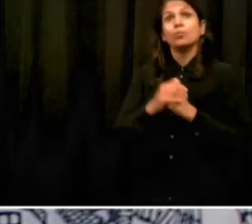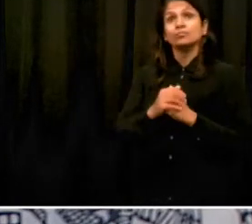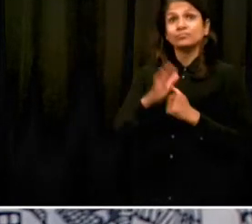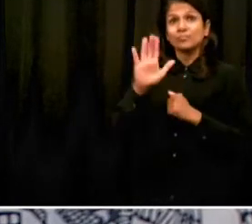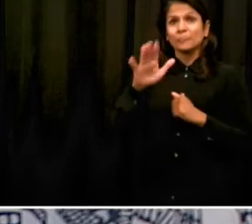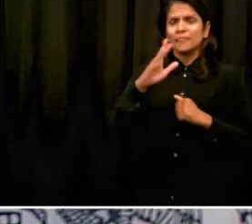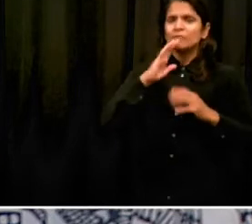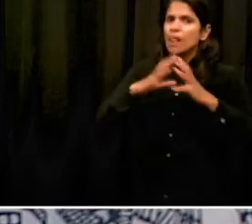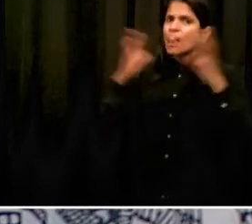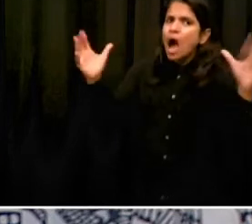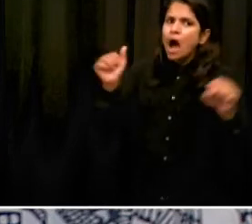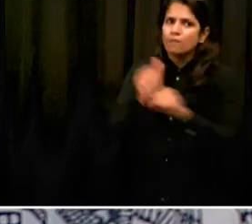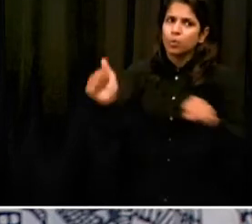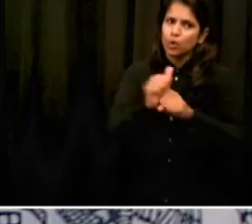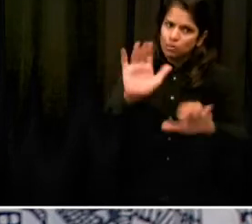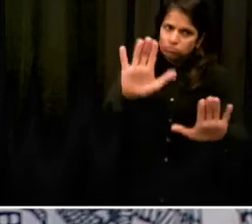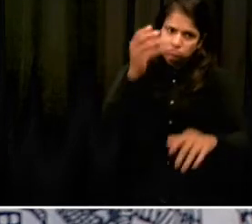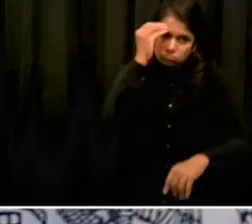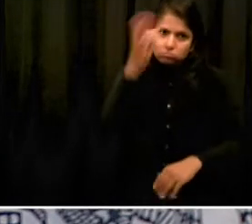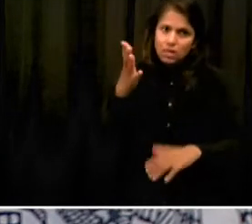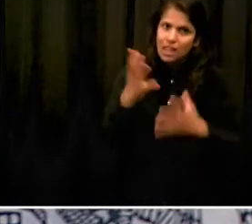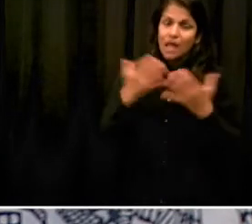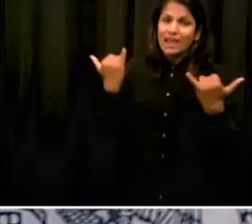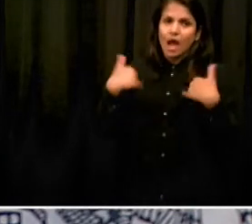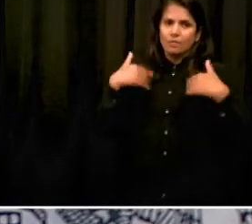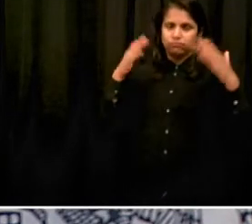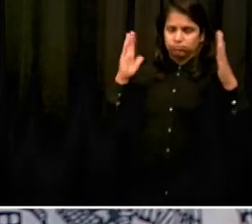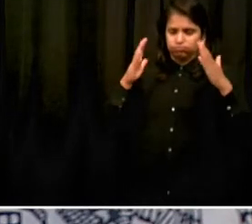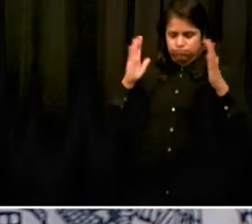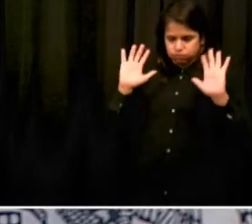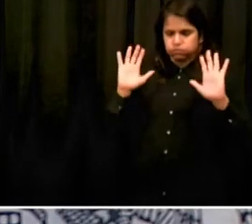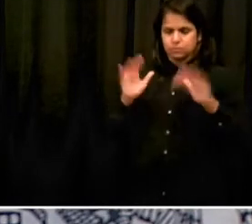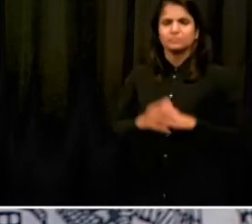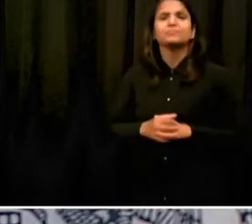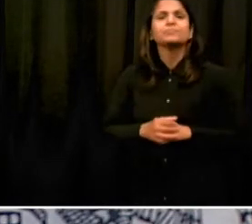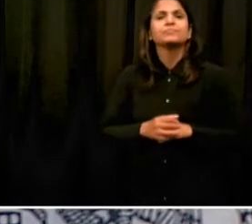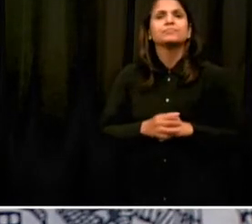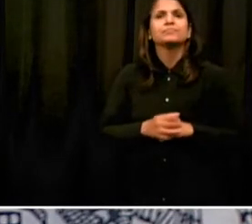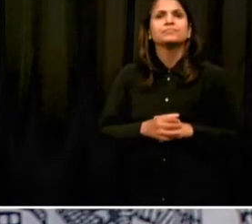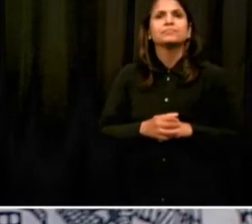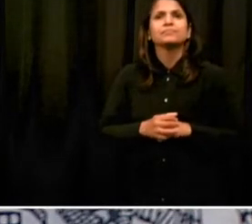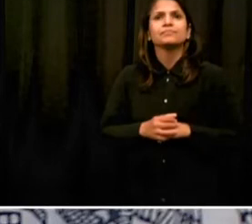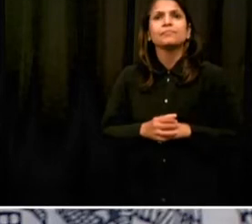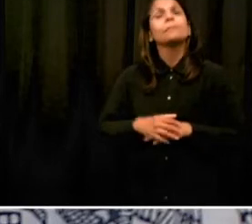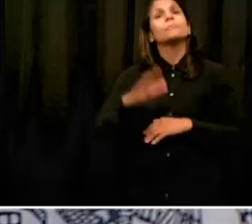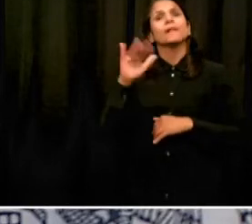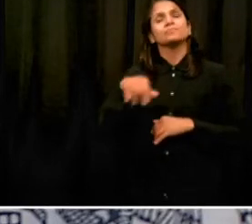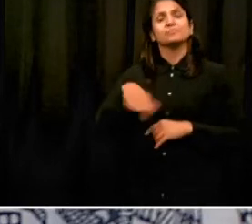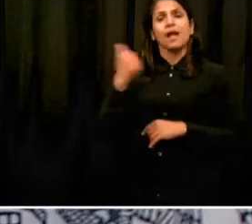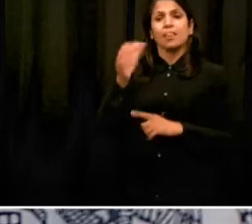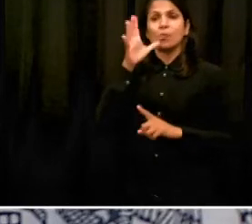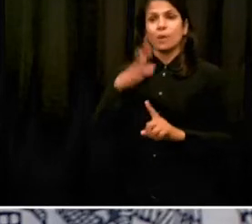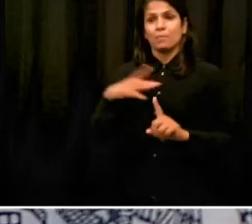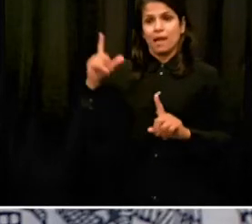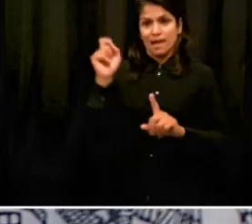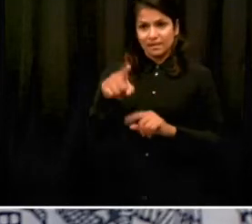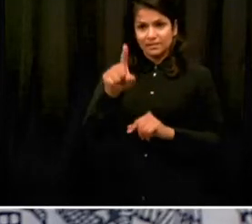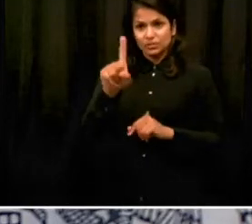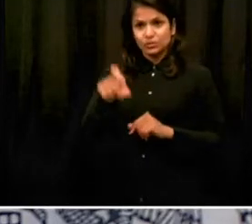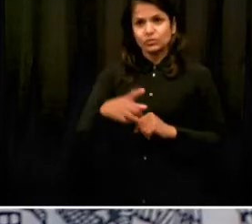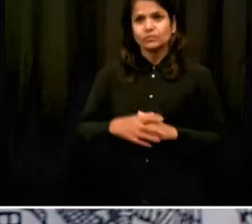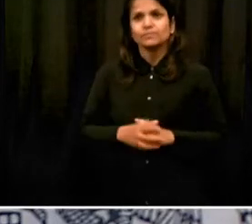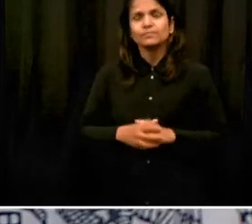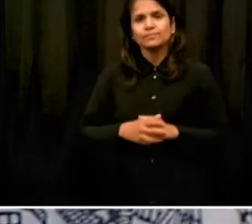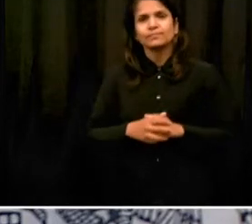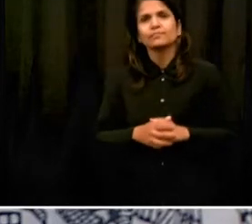One. Hi, Mayor. Thanks for taking my question. I have actually two questions on labor issues. The first,